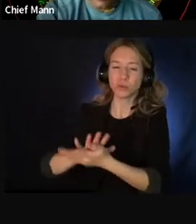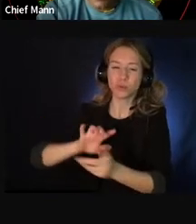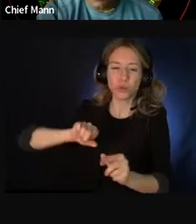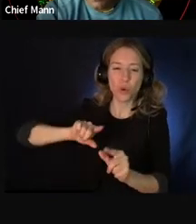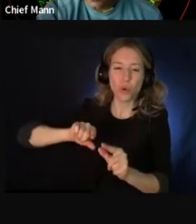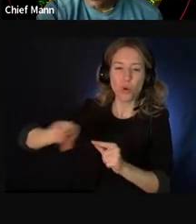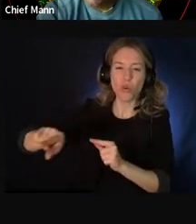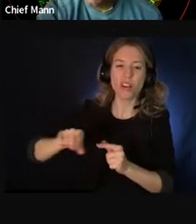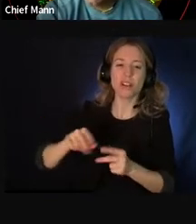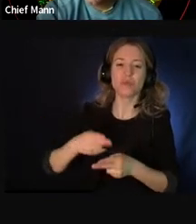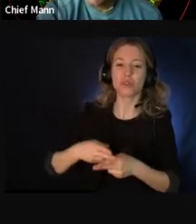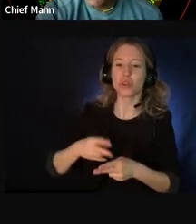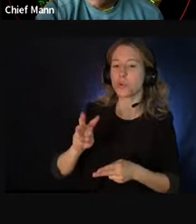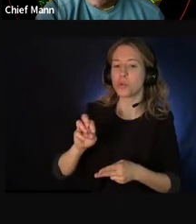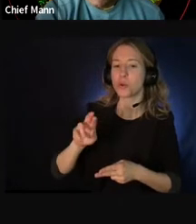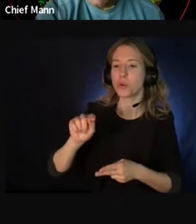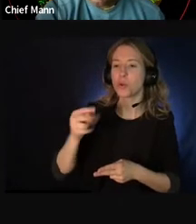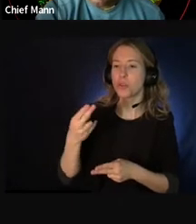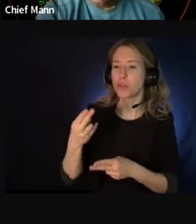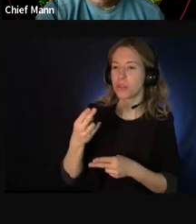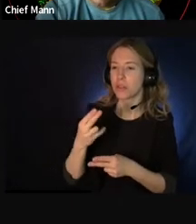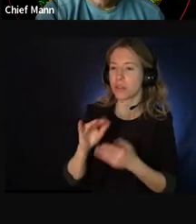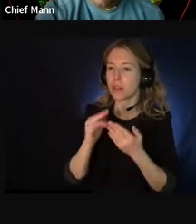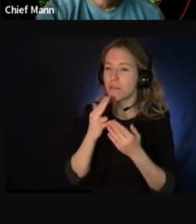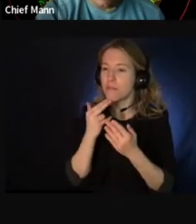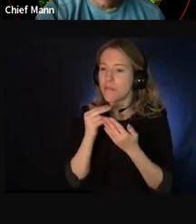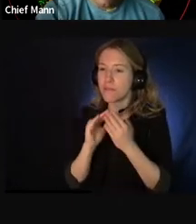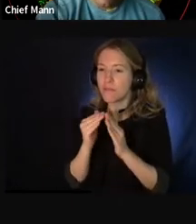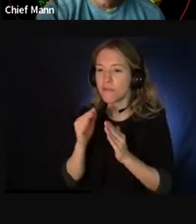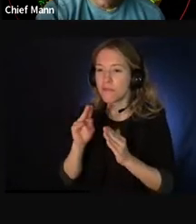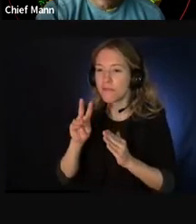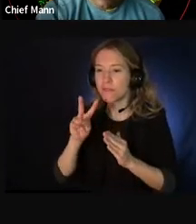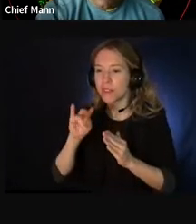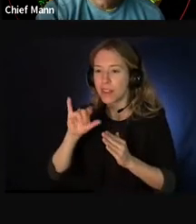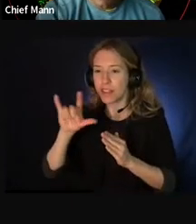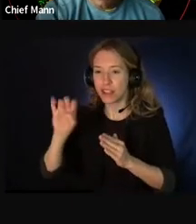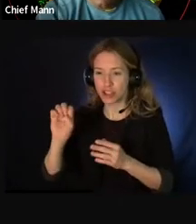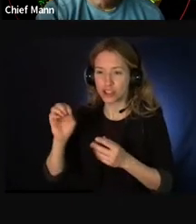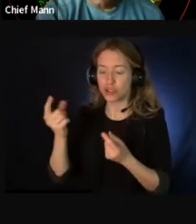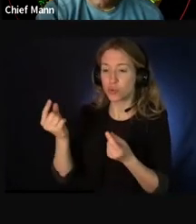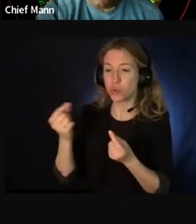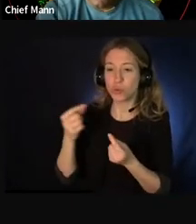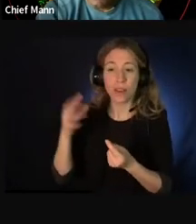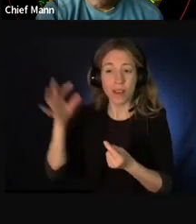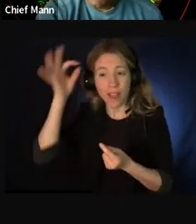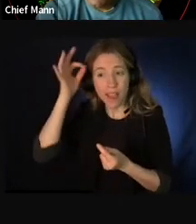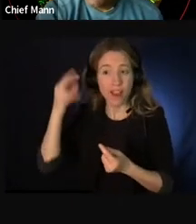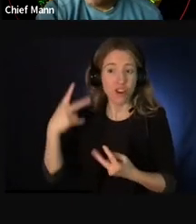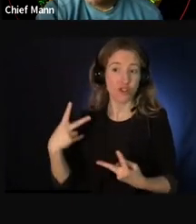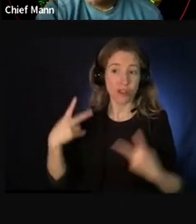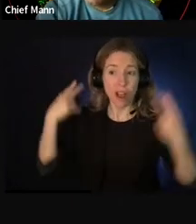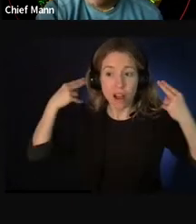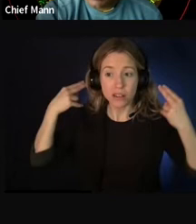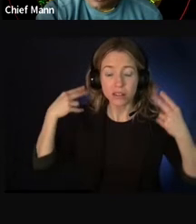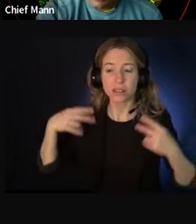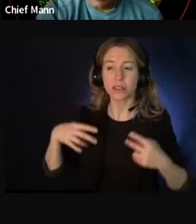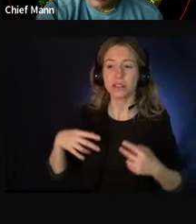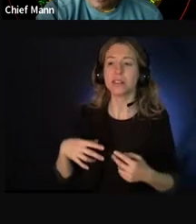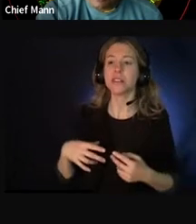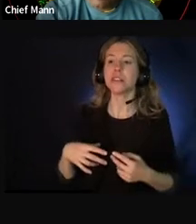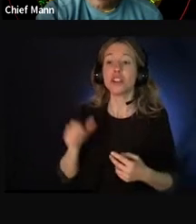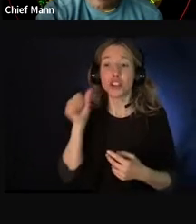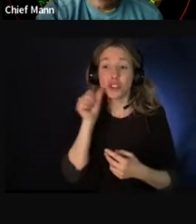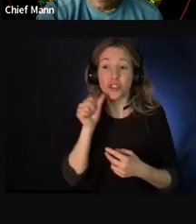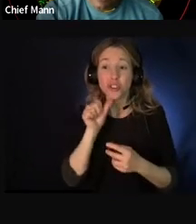of their culture. And the young girls who were there, when they went to see the doctor, he was drawing